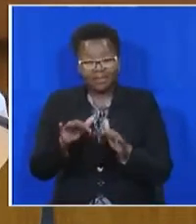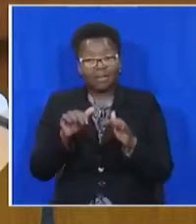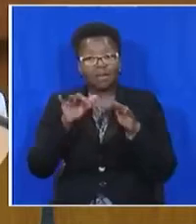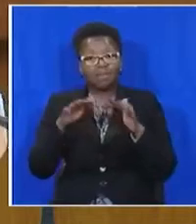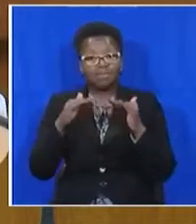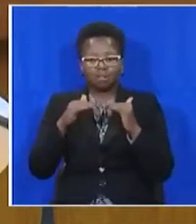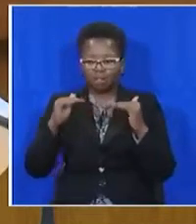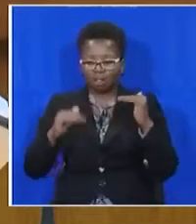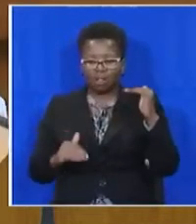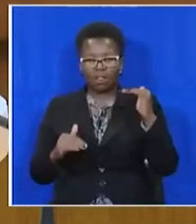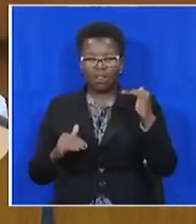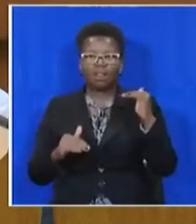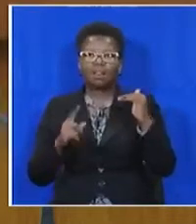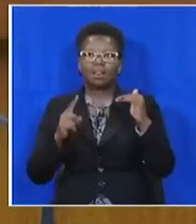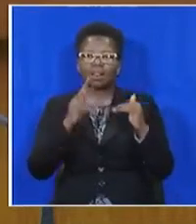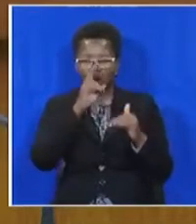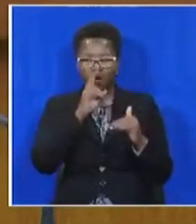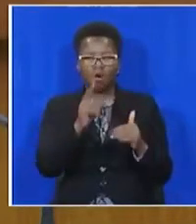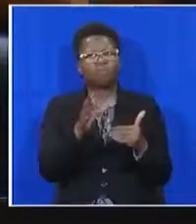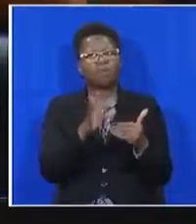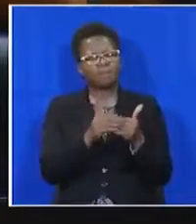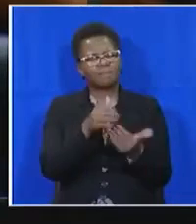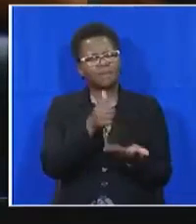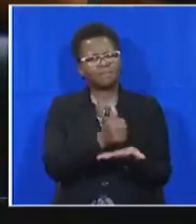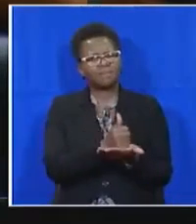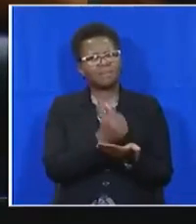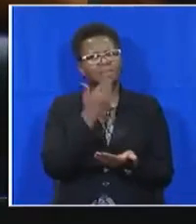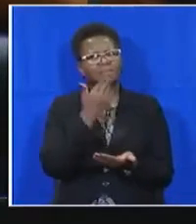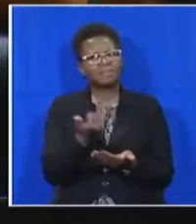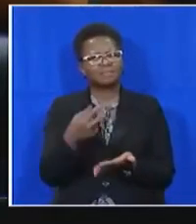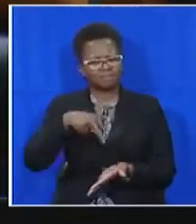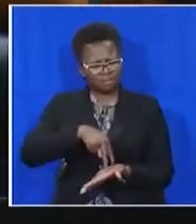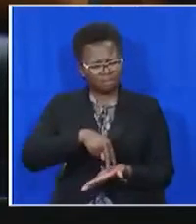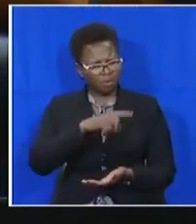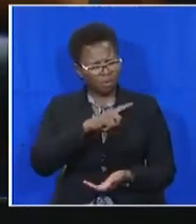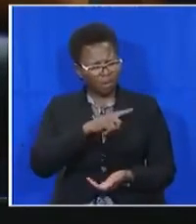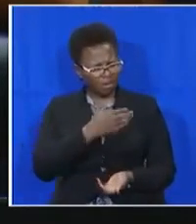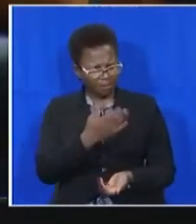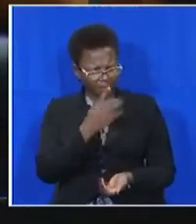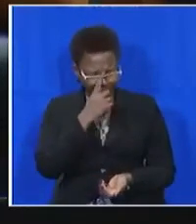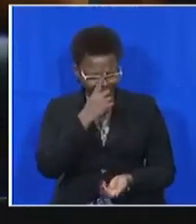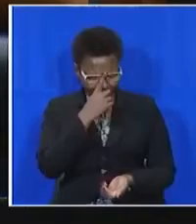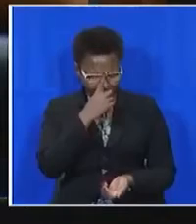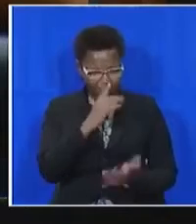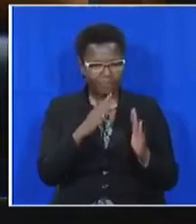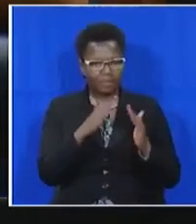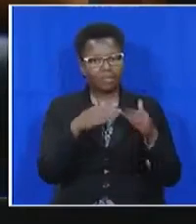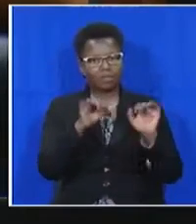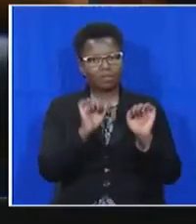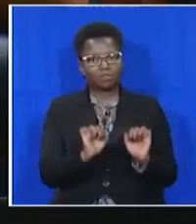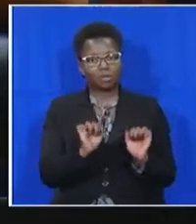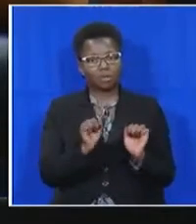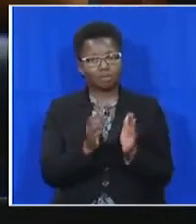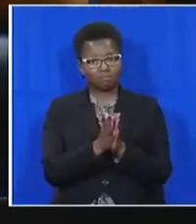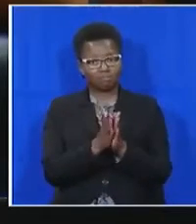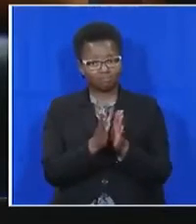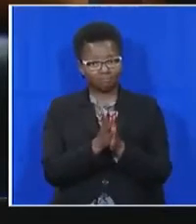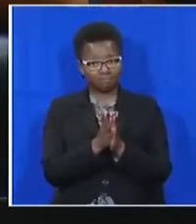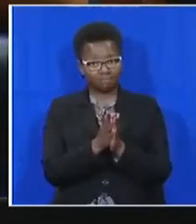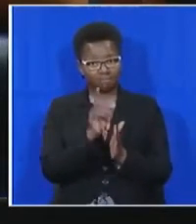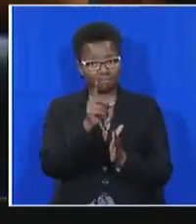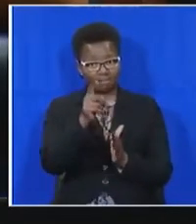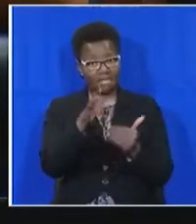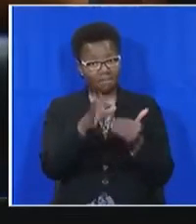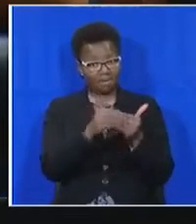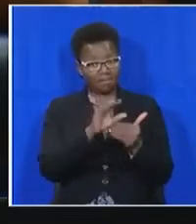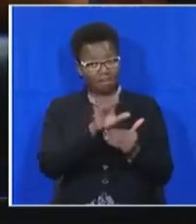unjustified Honourable accumulated Nmguni. wealth. Will you just take your seat, please? Why are you rising, Honourable Chief Whip? House Chairperson, I'd like through you to request the member whether